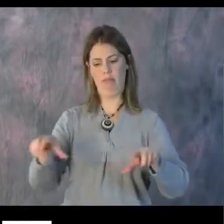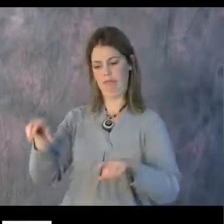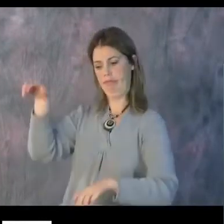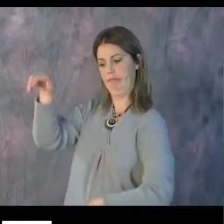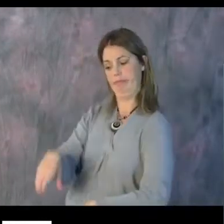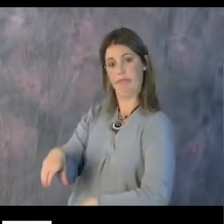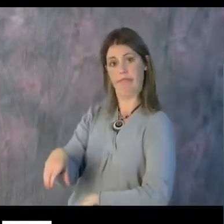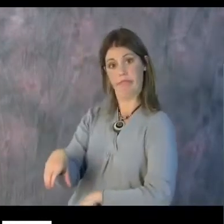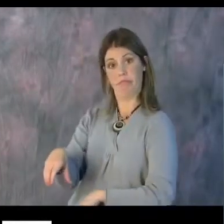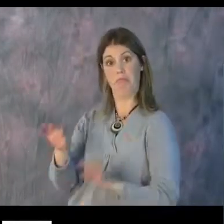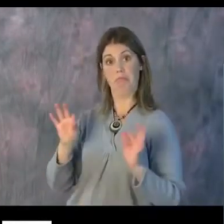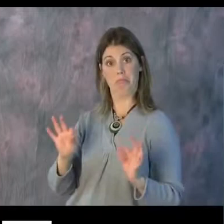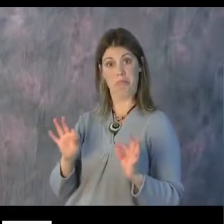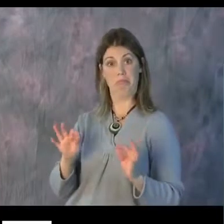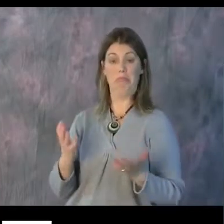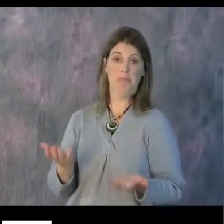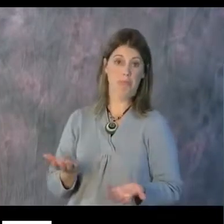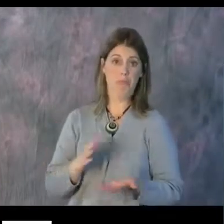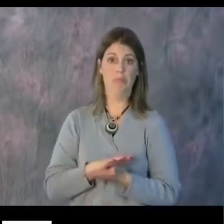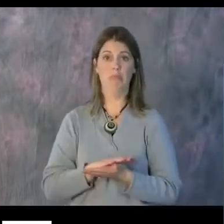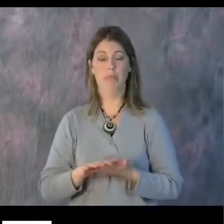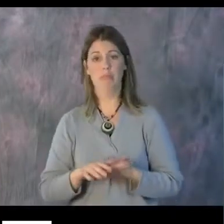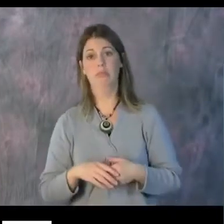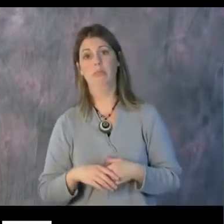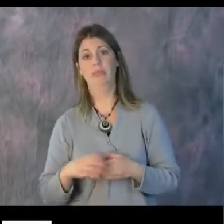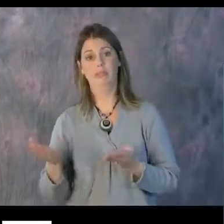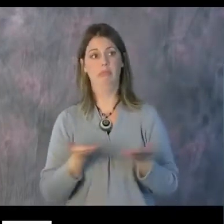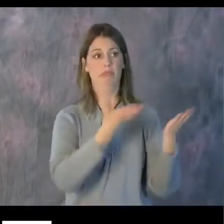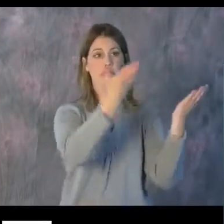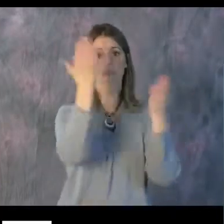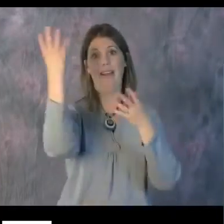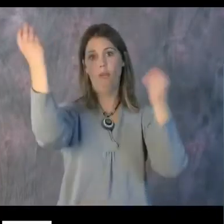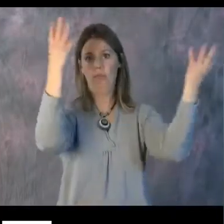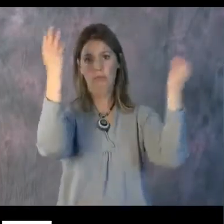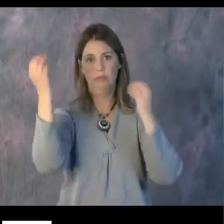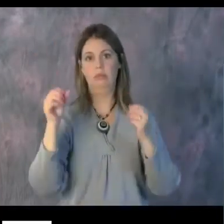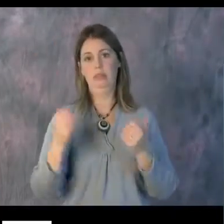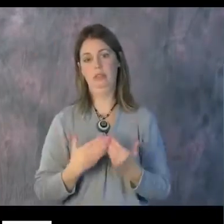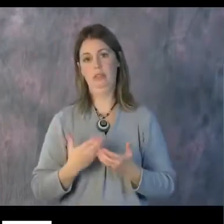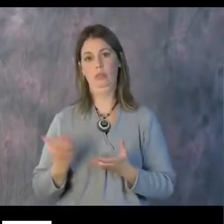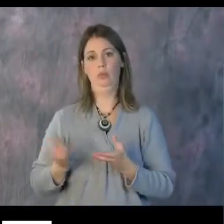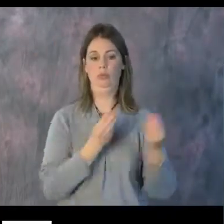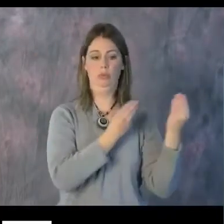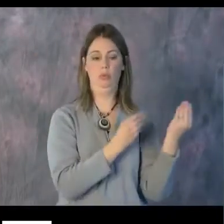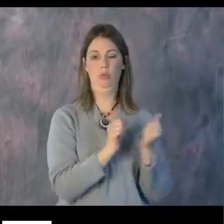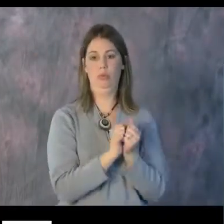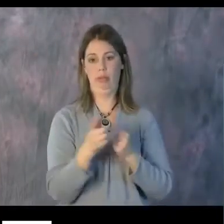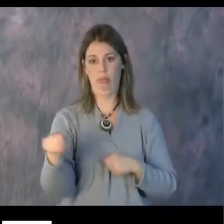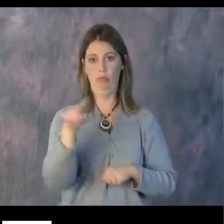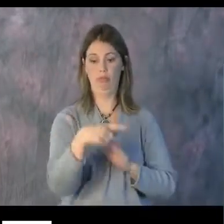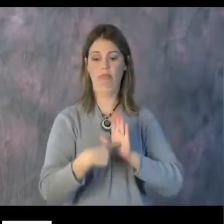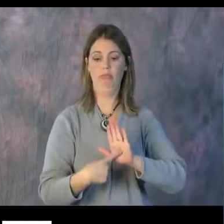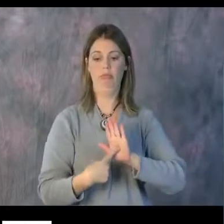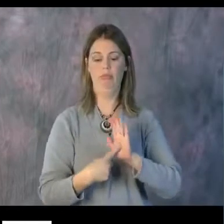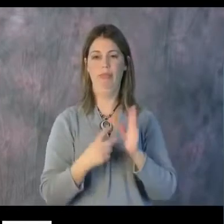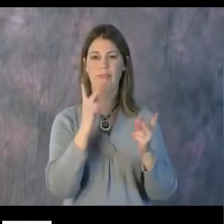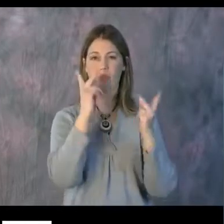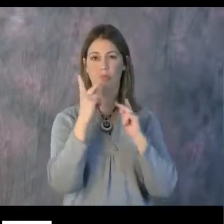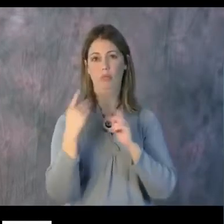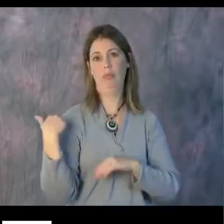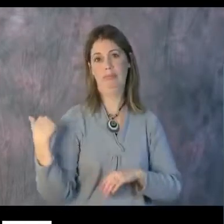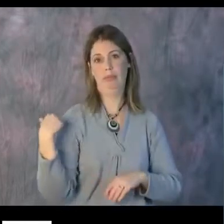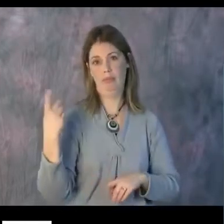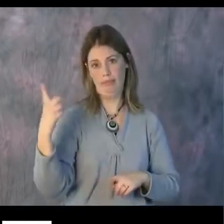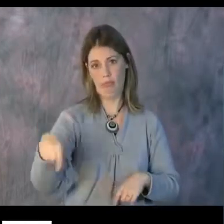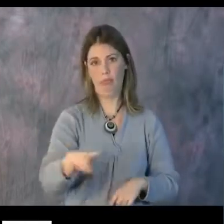And if you see them doing something really good, maybe they're using the cart very appropriately, you catch them having that good behavior. And